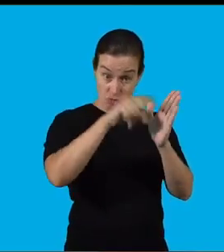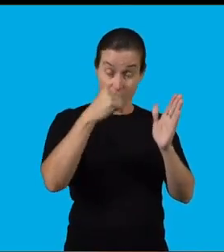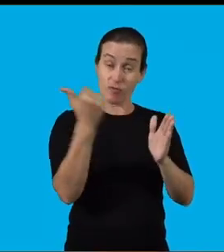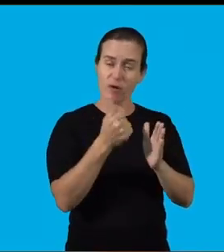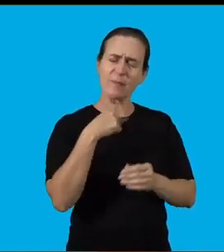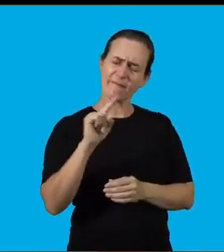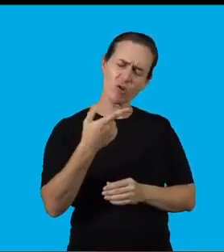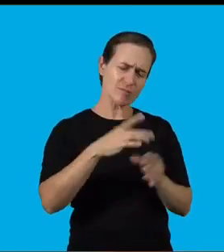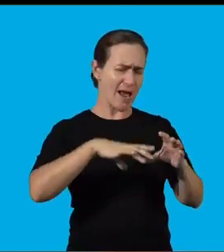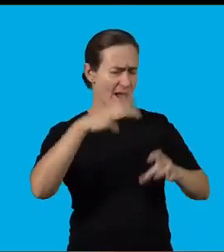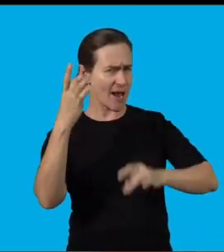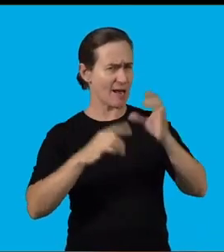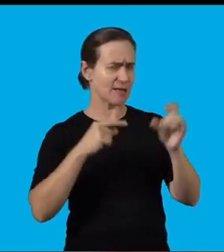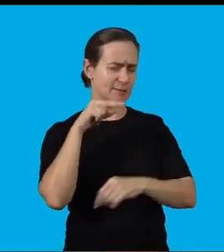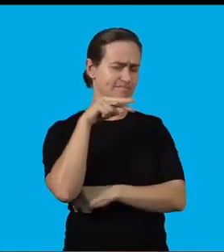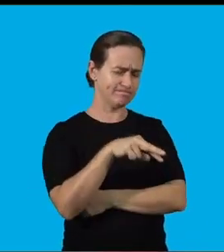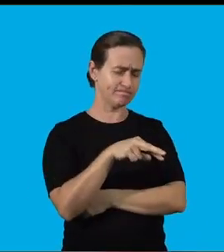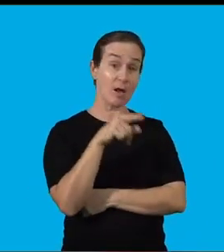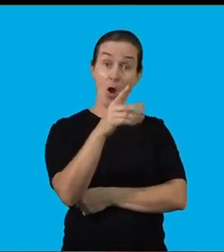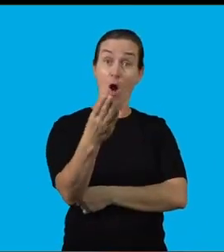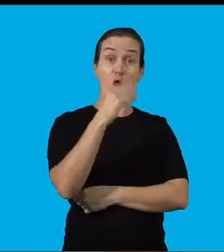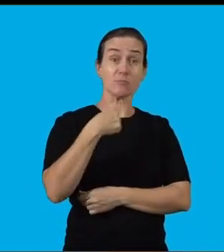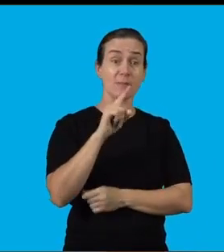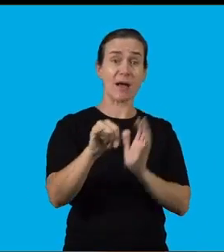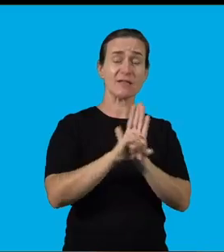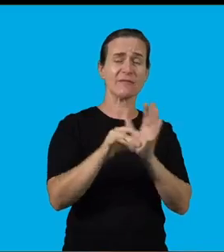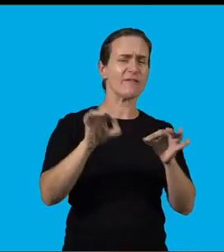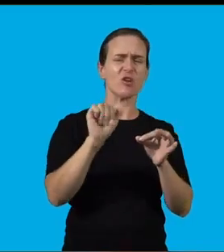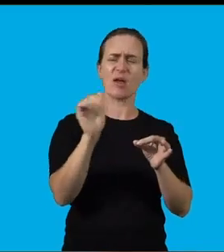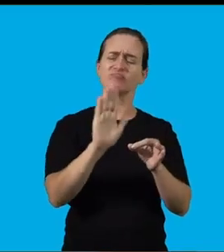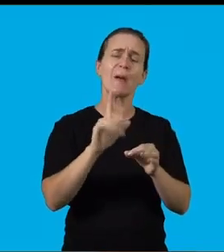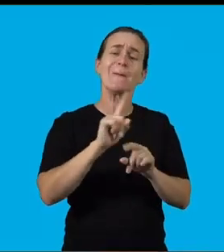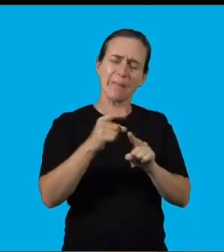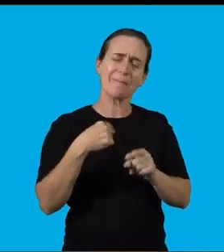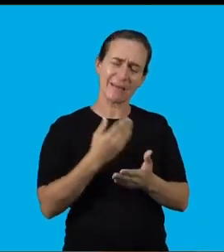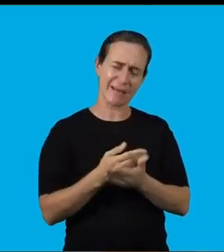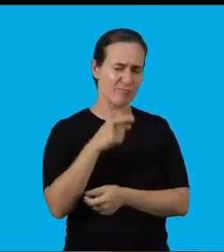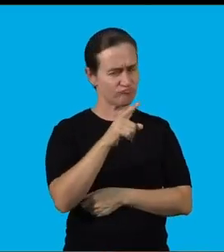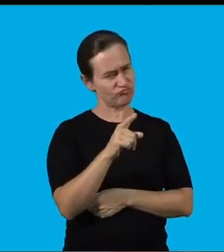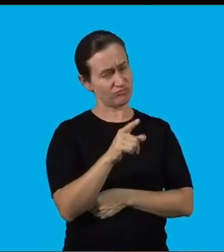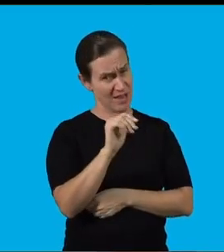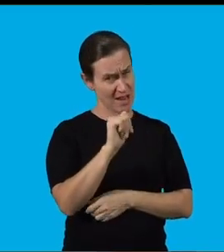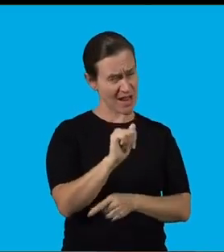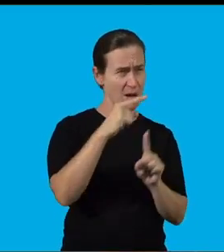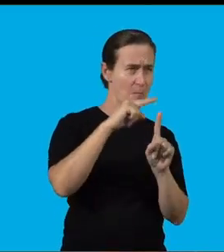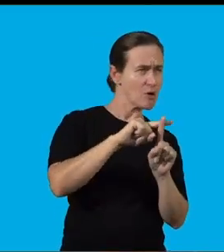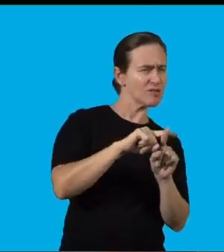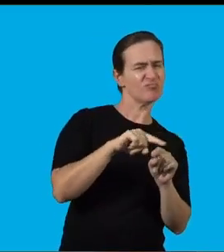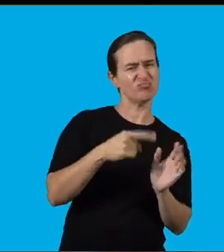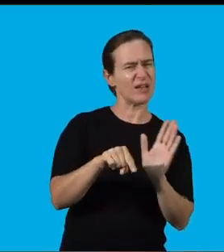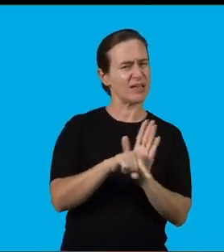well, even though I know they haven't asked me to find the value of A, would A be positive or would A be